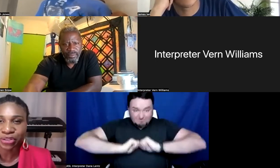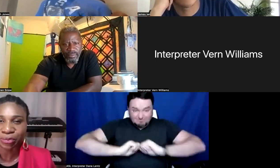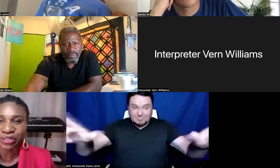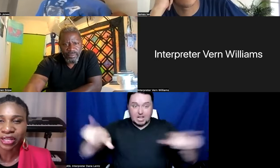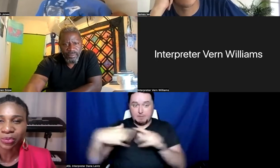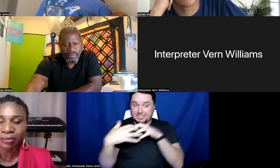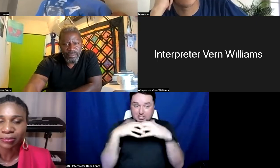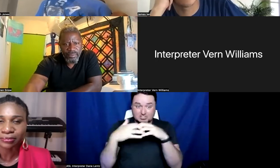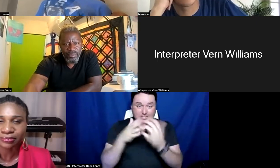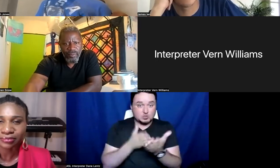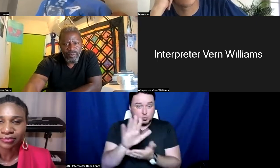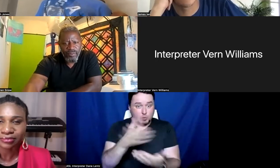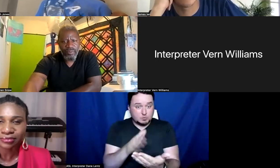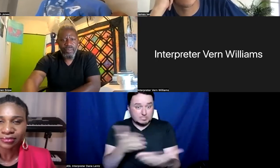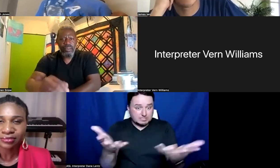intersections through your music as well?